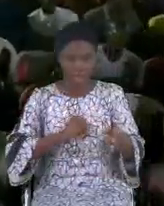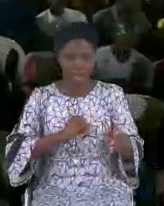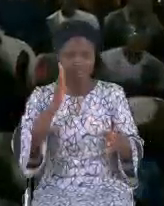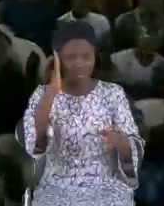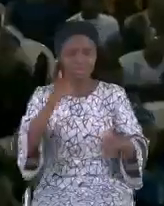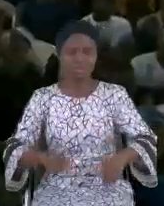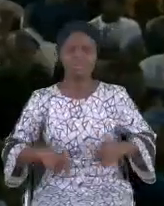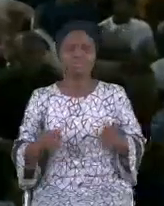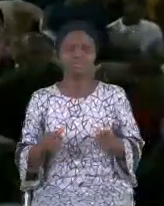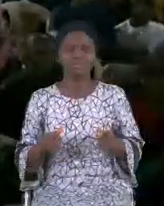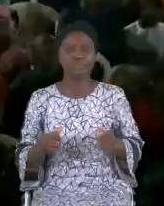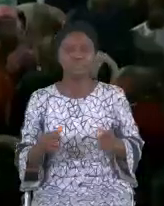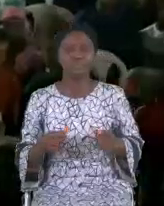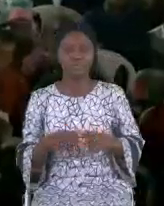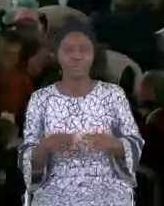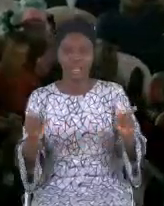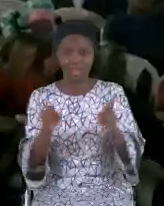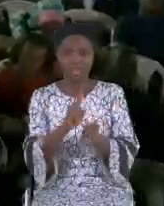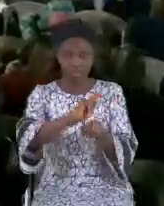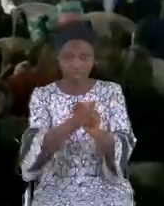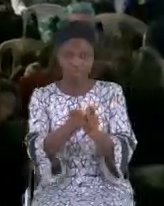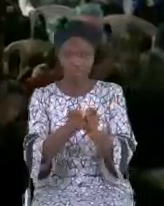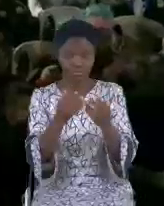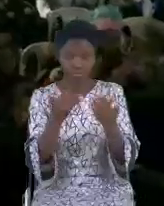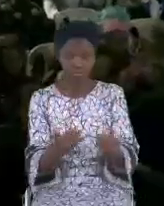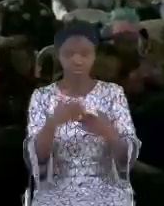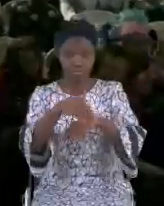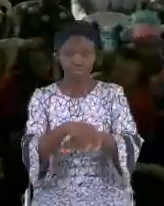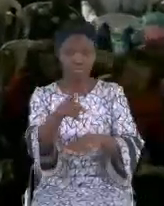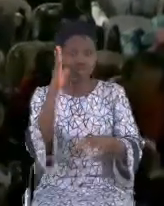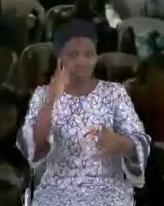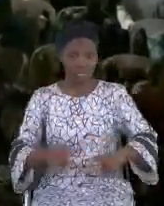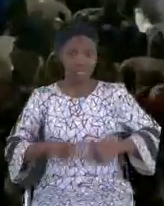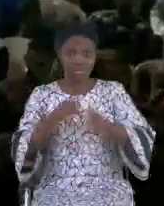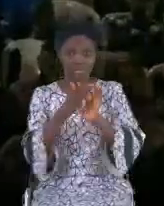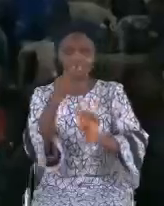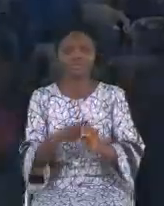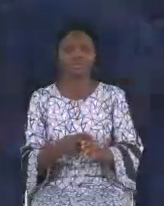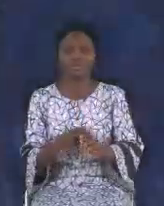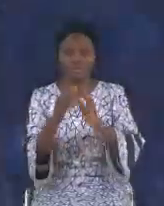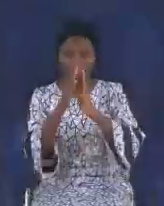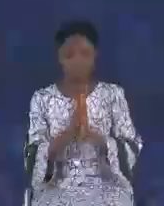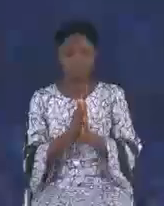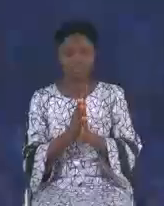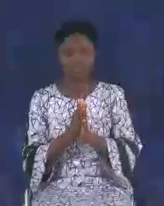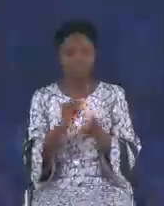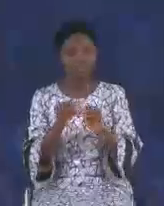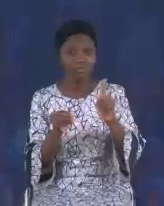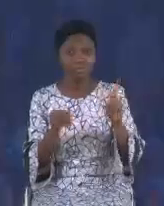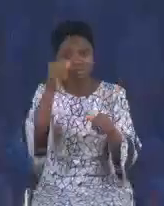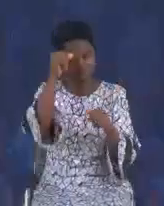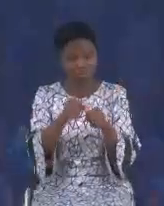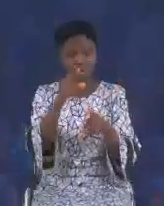you live in Jesus' name. Number one, remember what we were in the past. Number